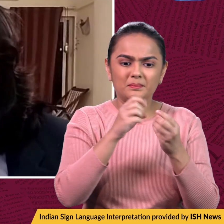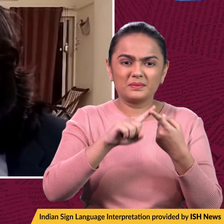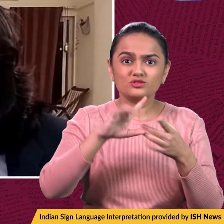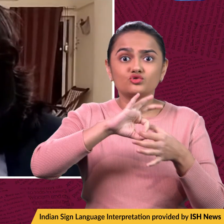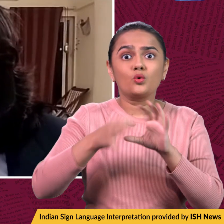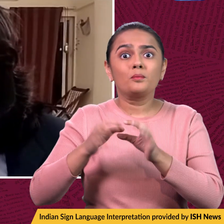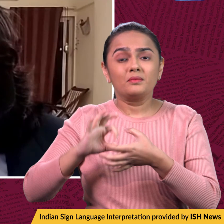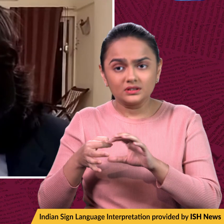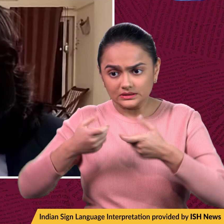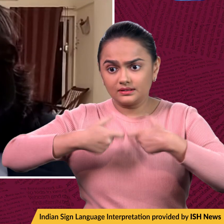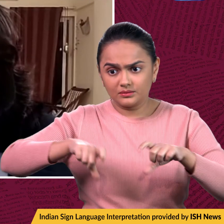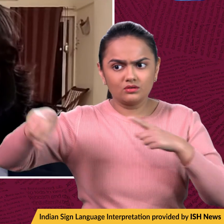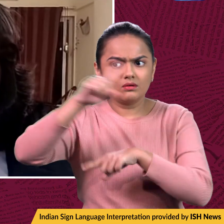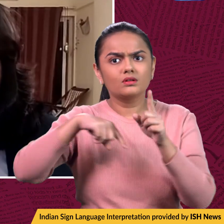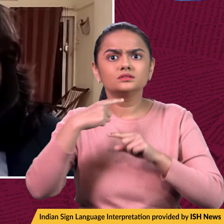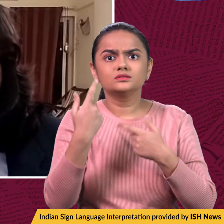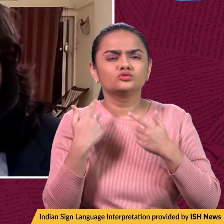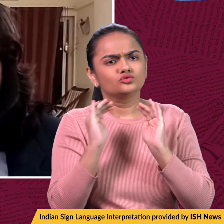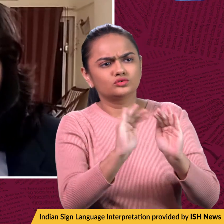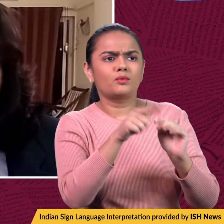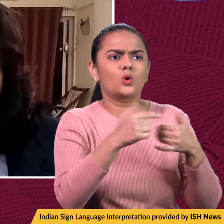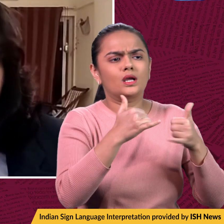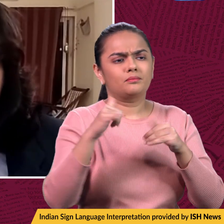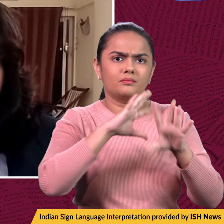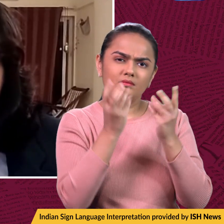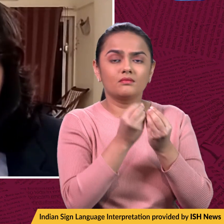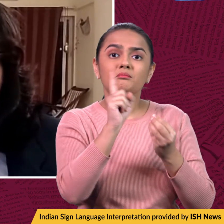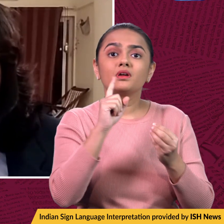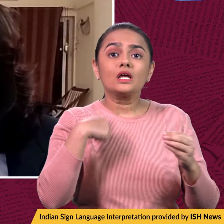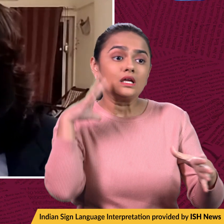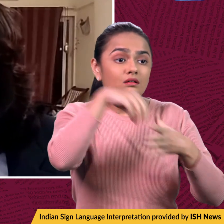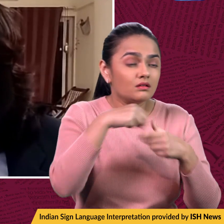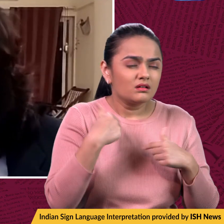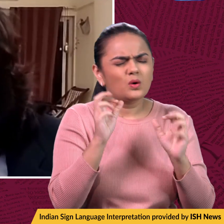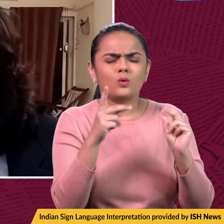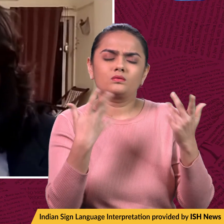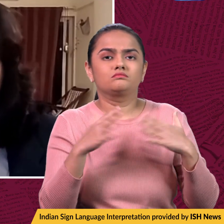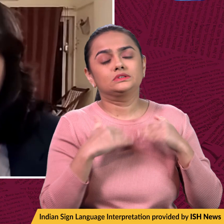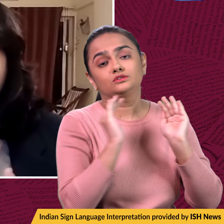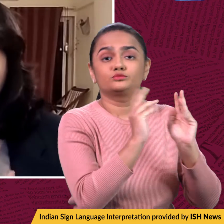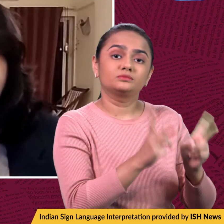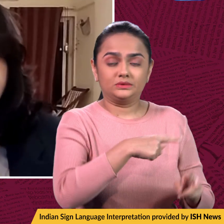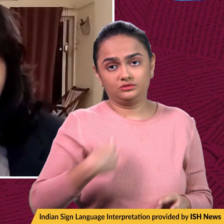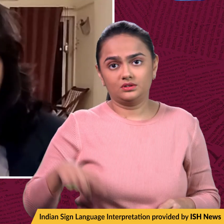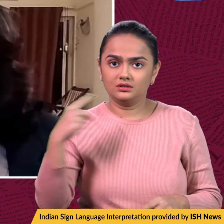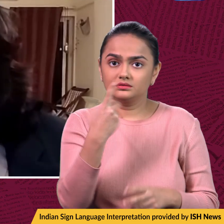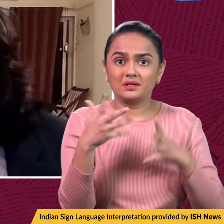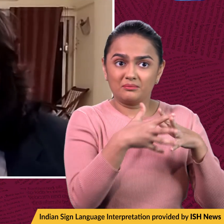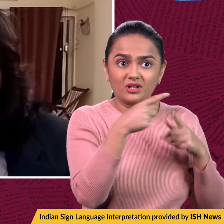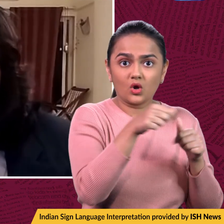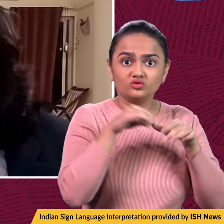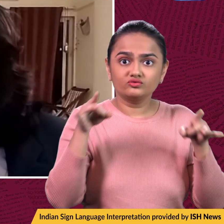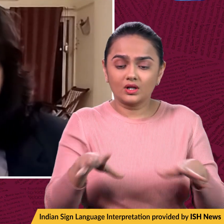Beijing Olympics Organizing Committee, expressing their support to the games despite their absence. If you remember earlier, the United